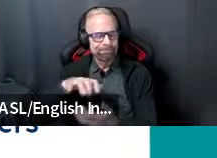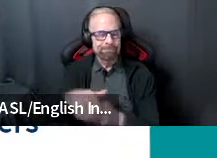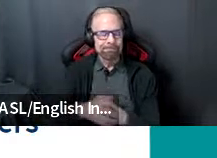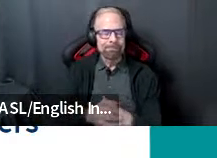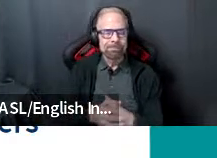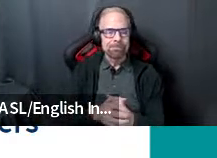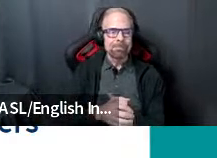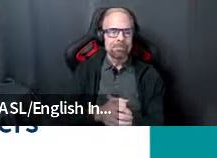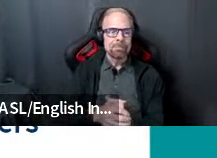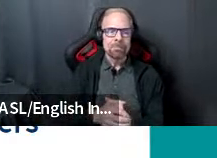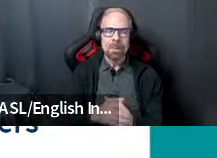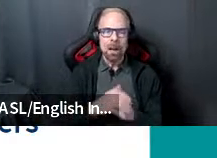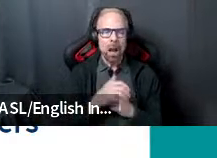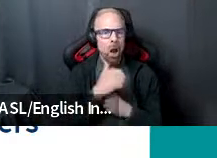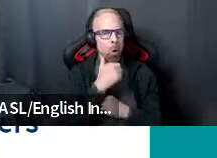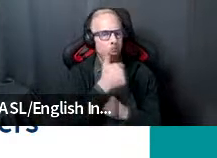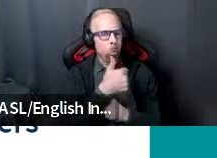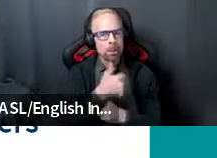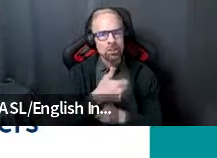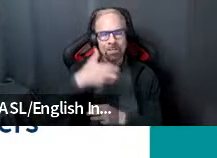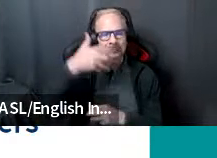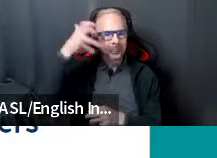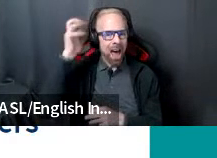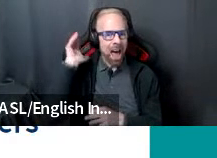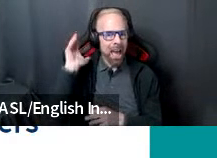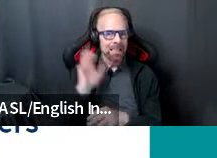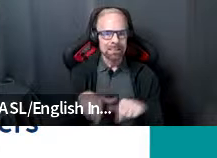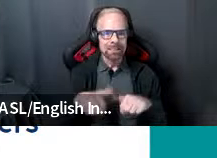I was watching the Lions